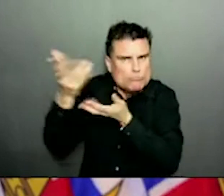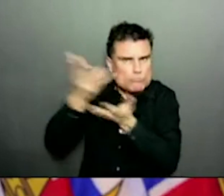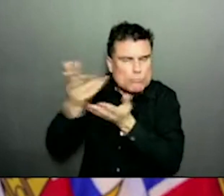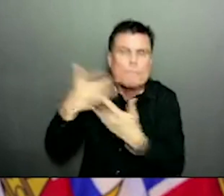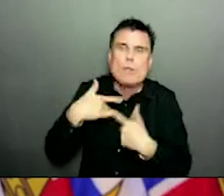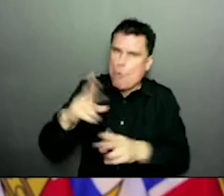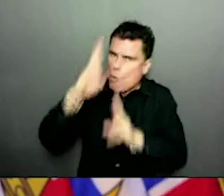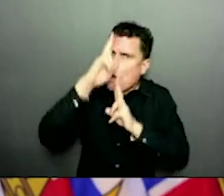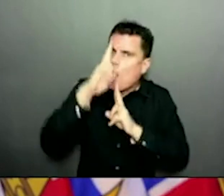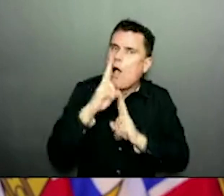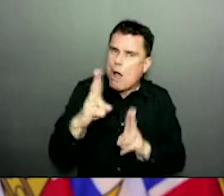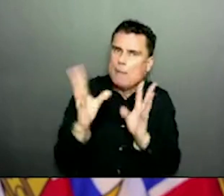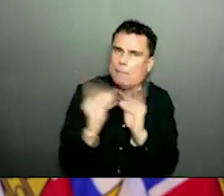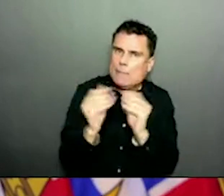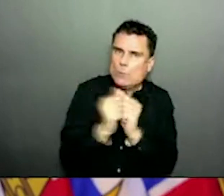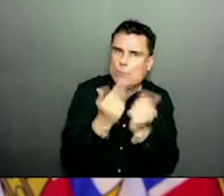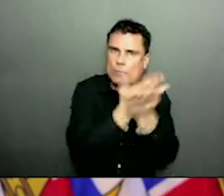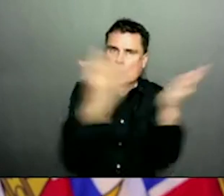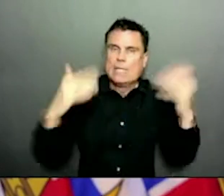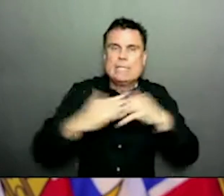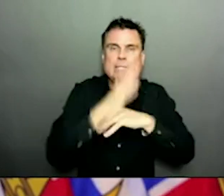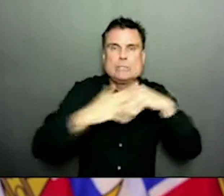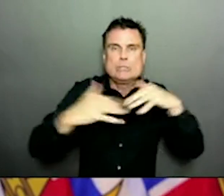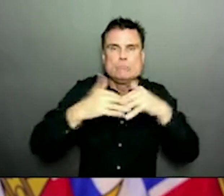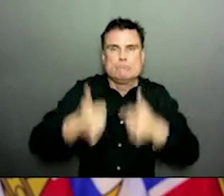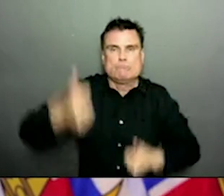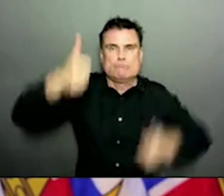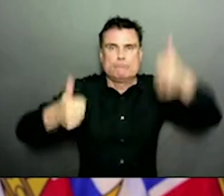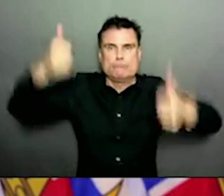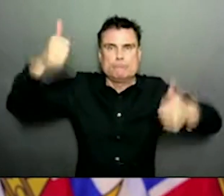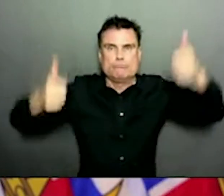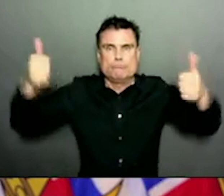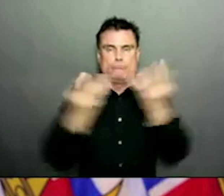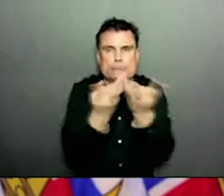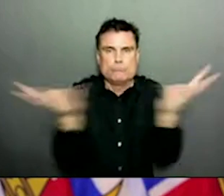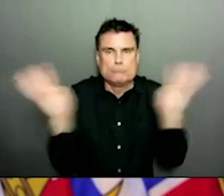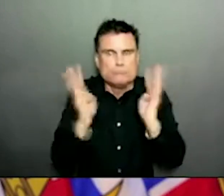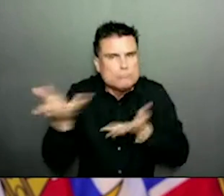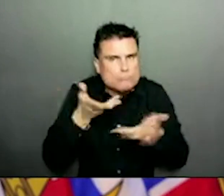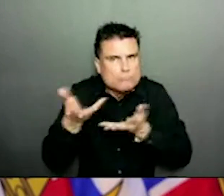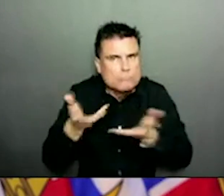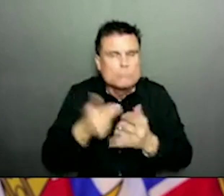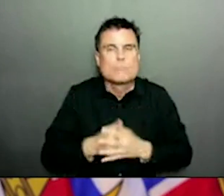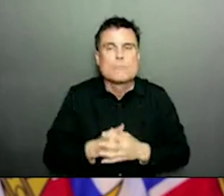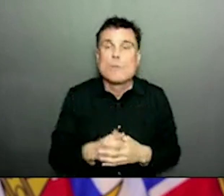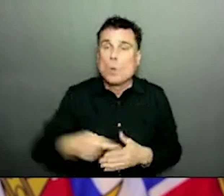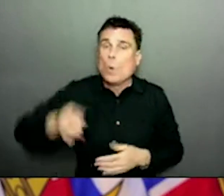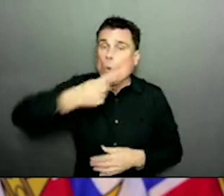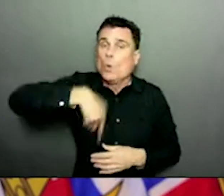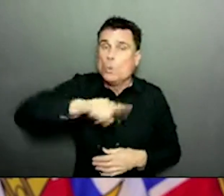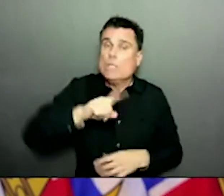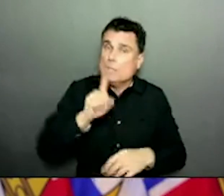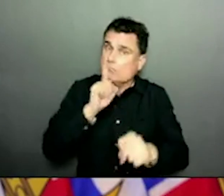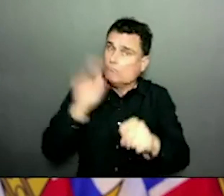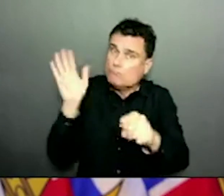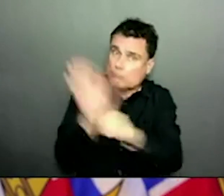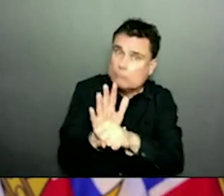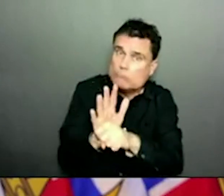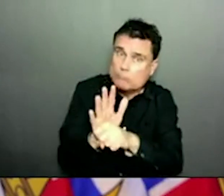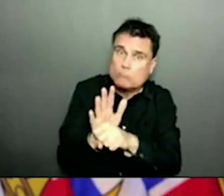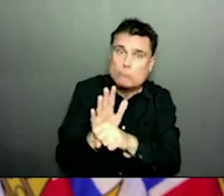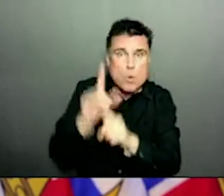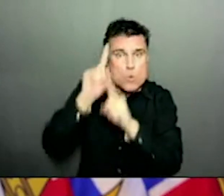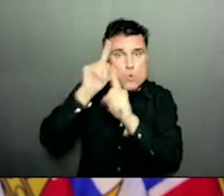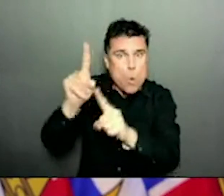as well. So we are committed to make sure we have the information and the arrangements and the agreements that they